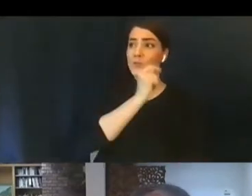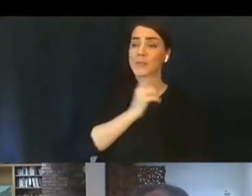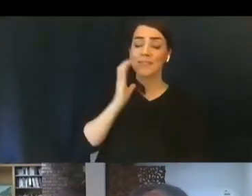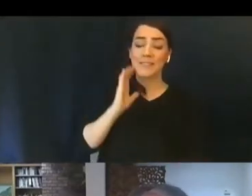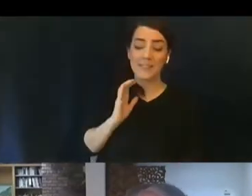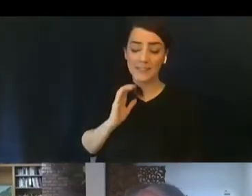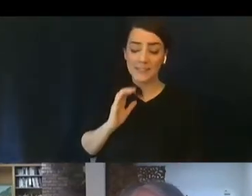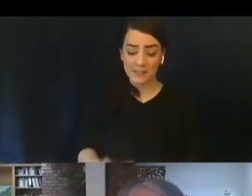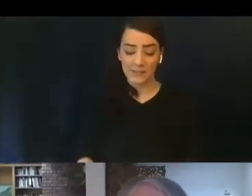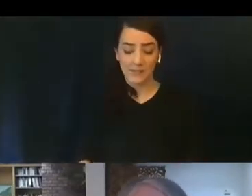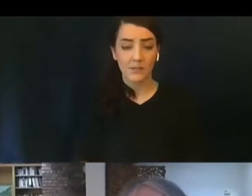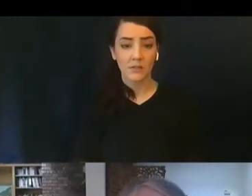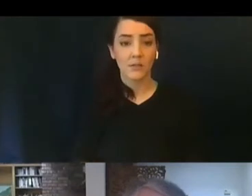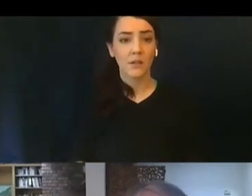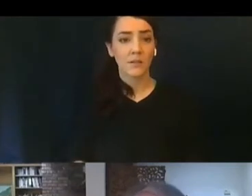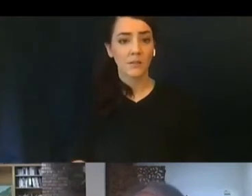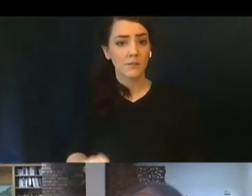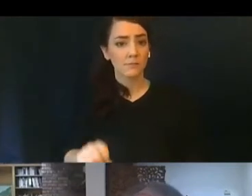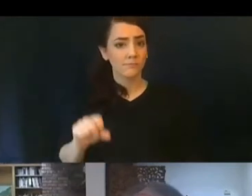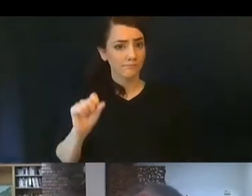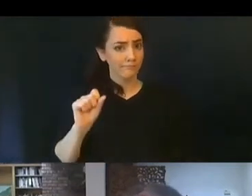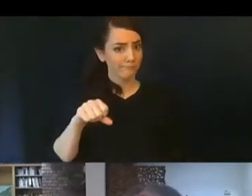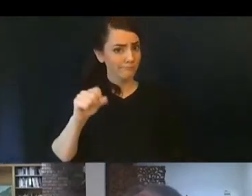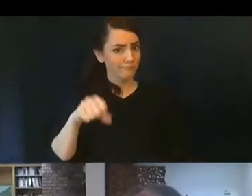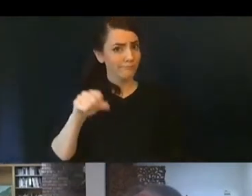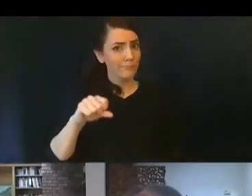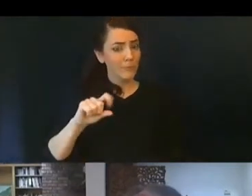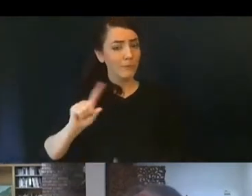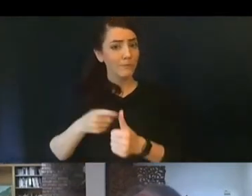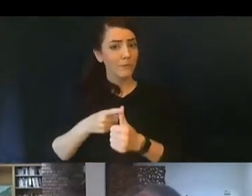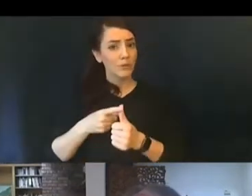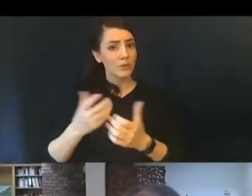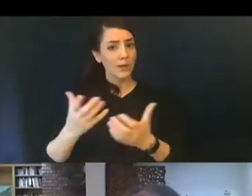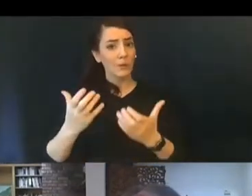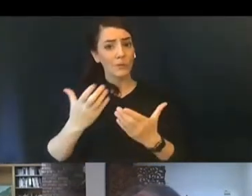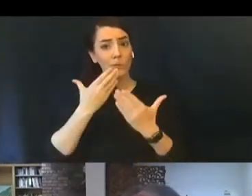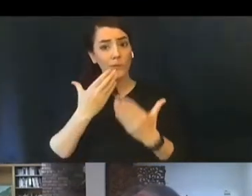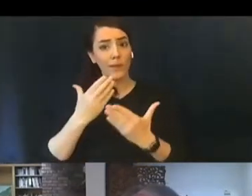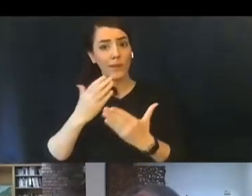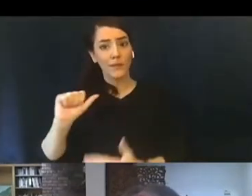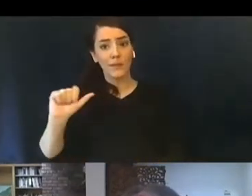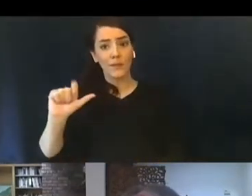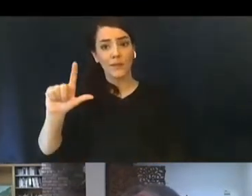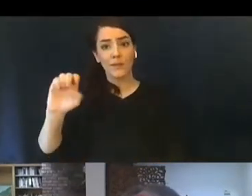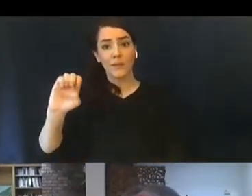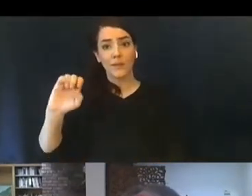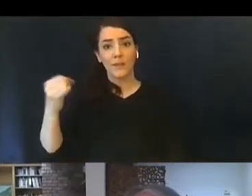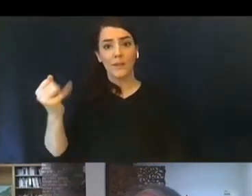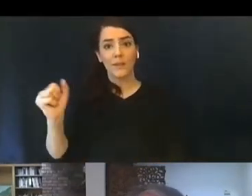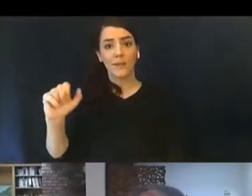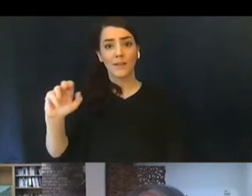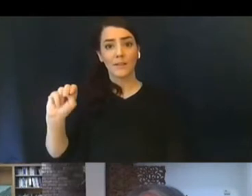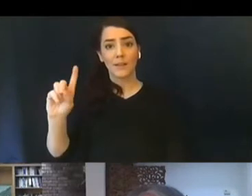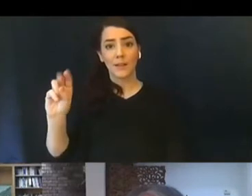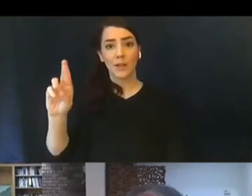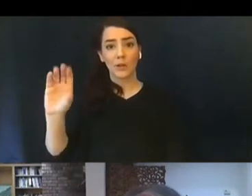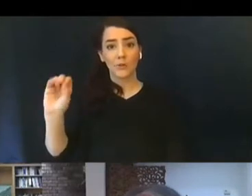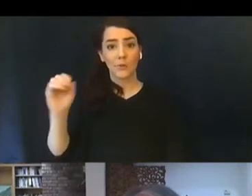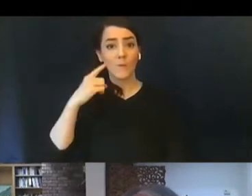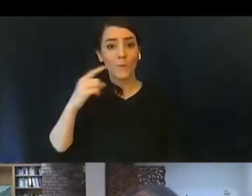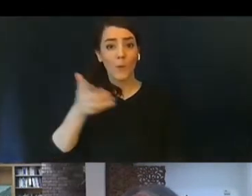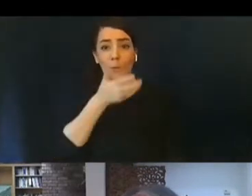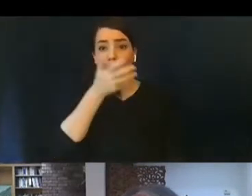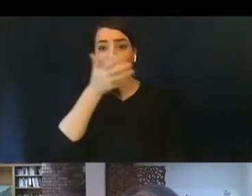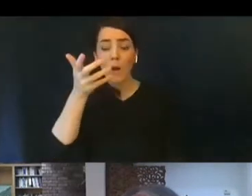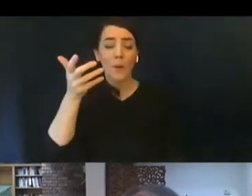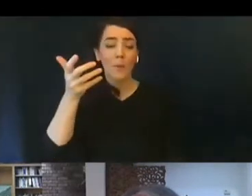Yes, Nika, in a moment. First, I would like to thank Alejandro for the warm welcome and introduction and you two. And I